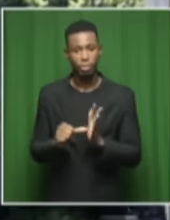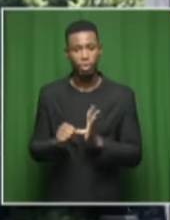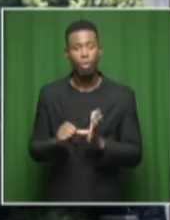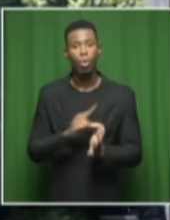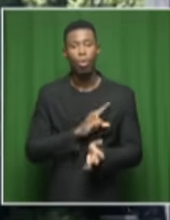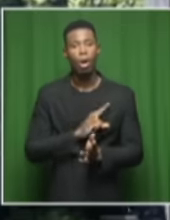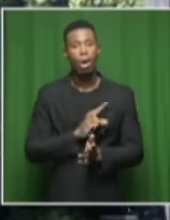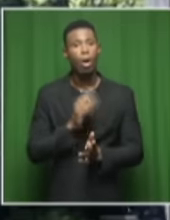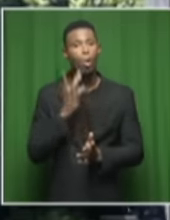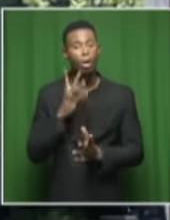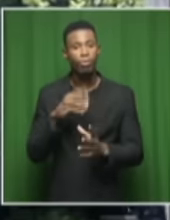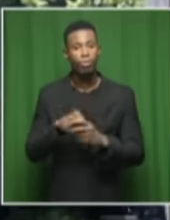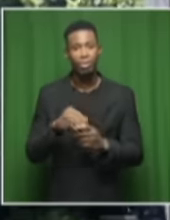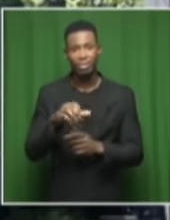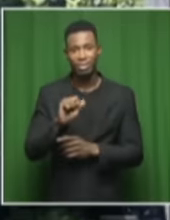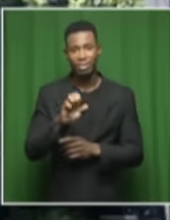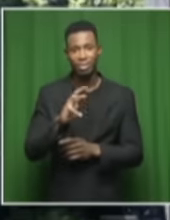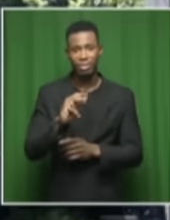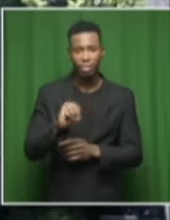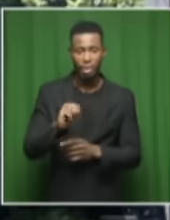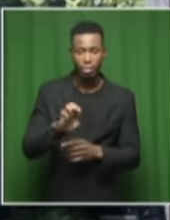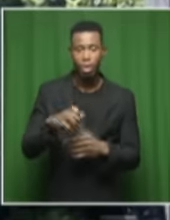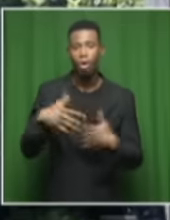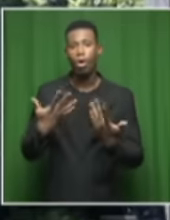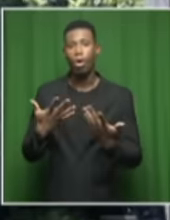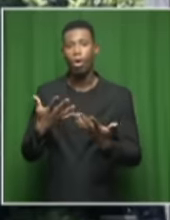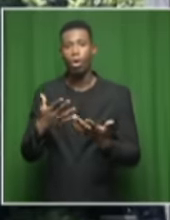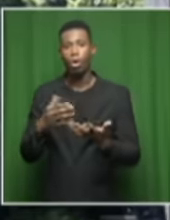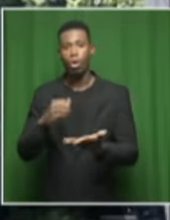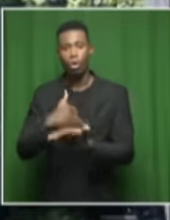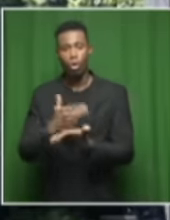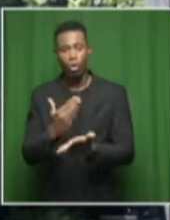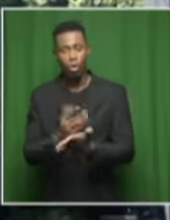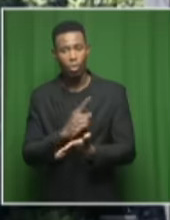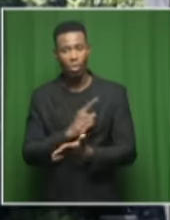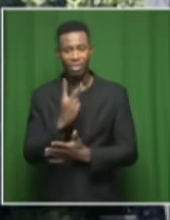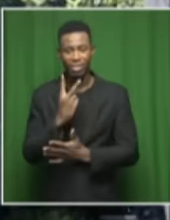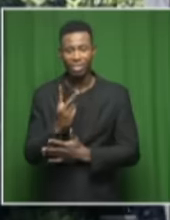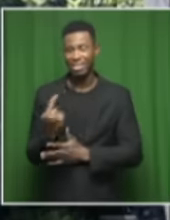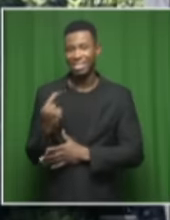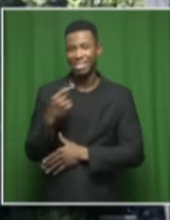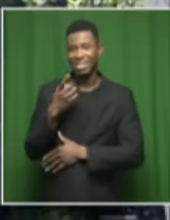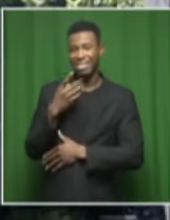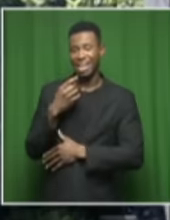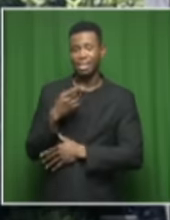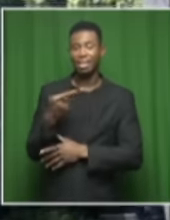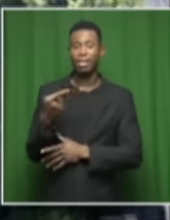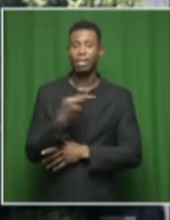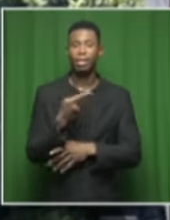take your points. We saw on Saturday, Barrett and Richie Monga each missed